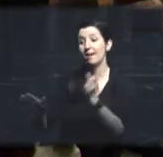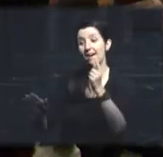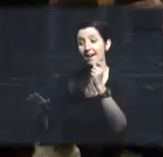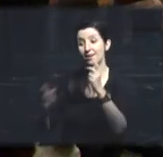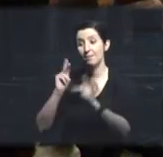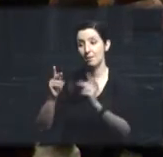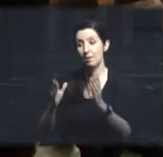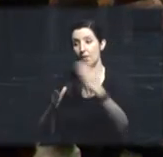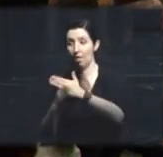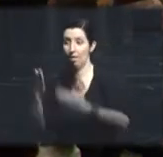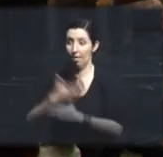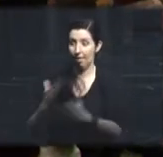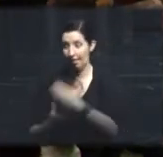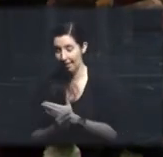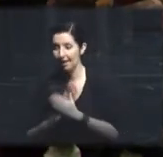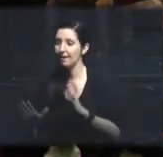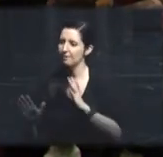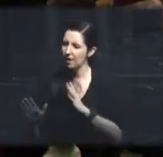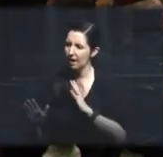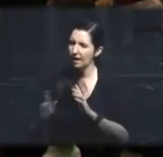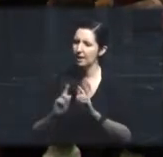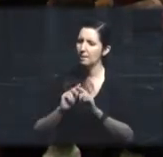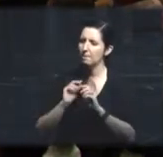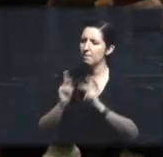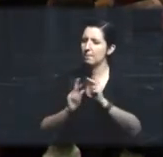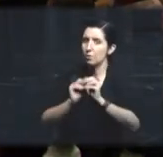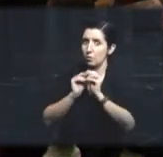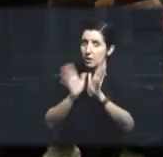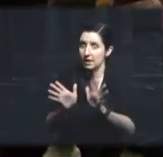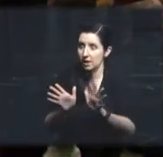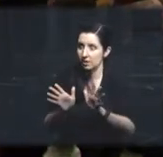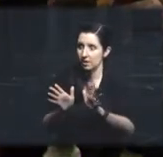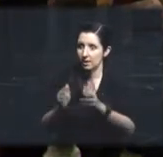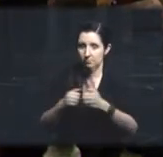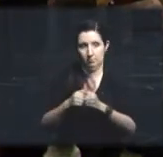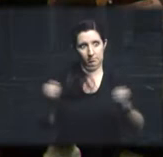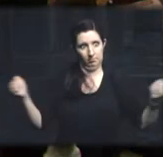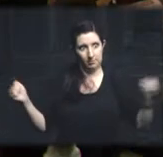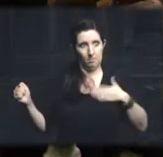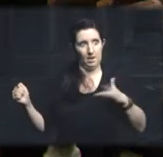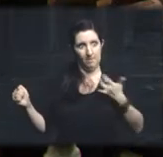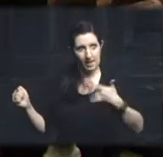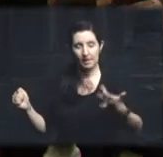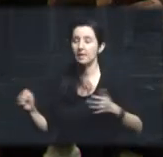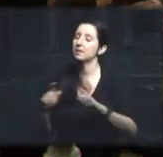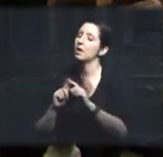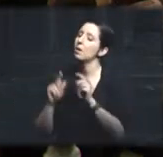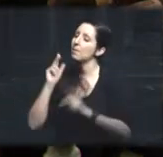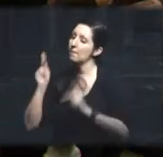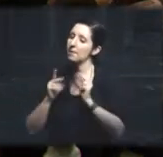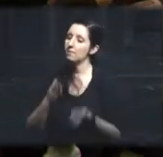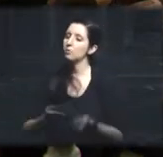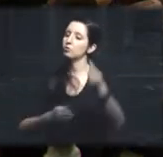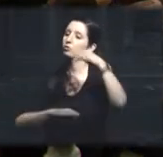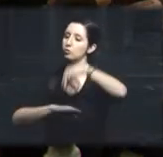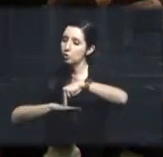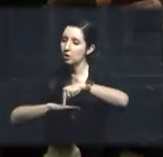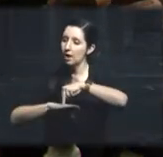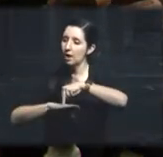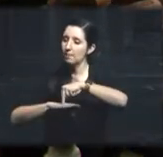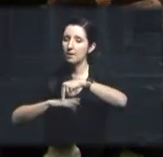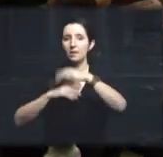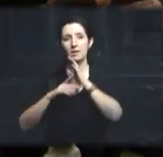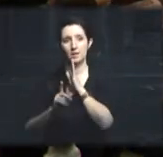were quite clear. But there was also a civility and a respectfulness to it. People came to the podium and they addressed him as